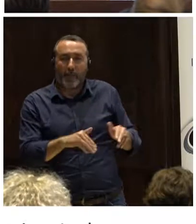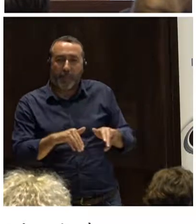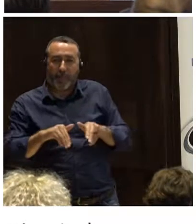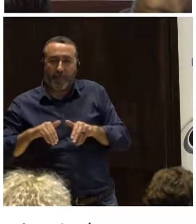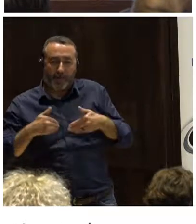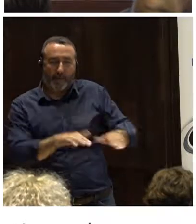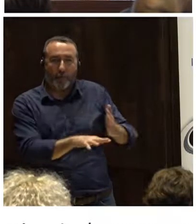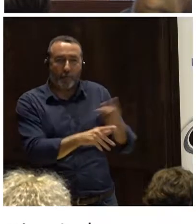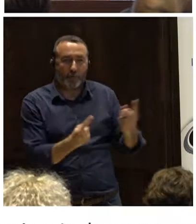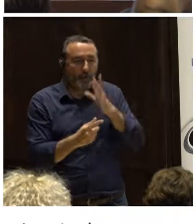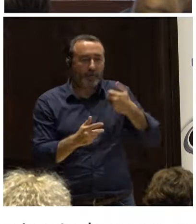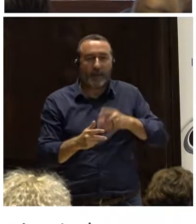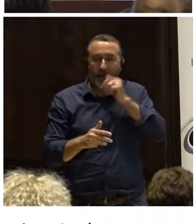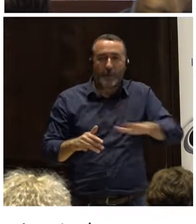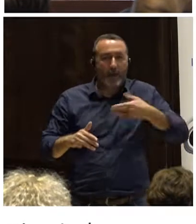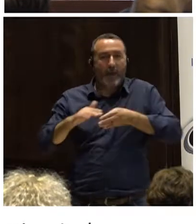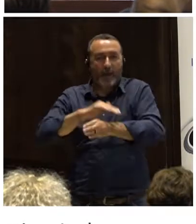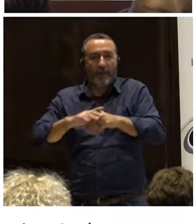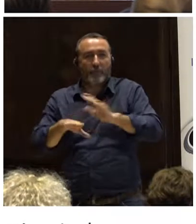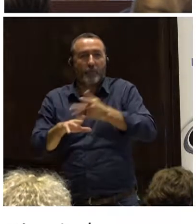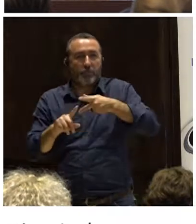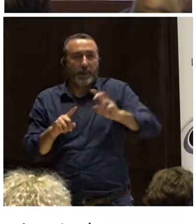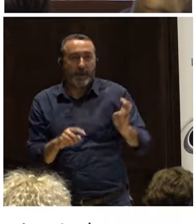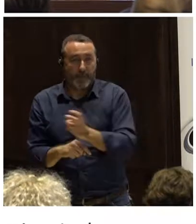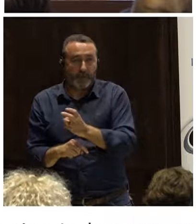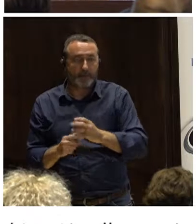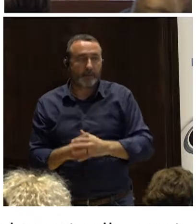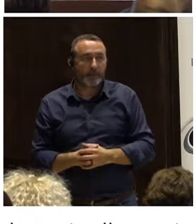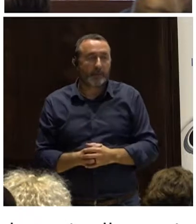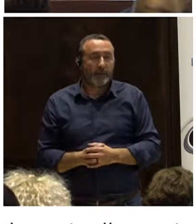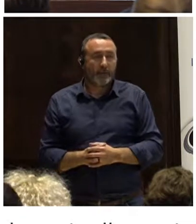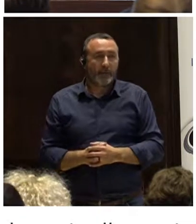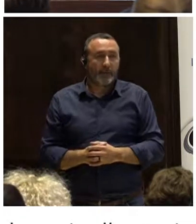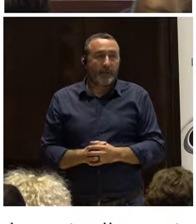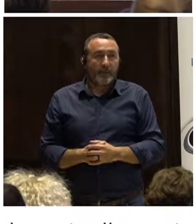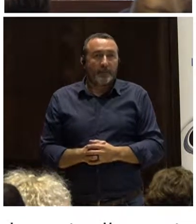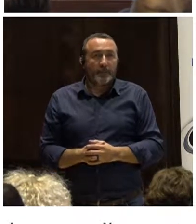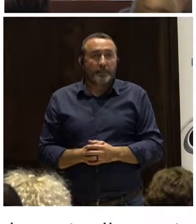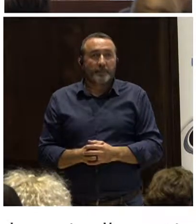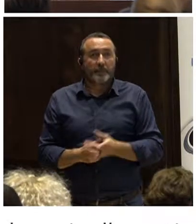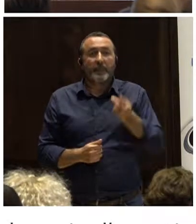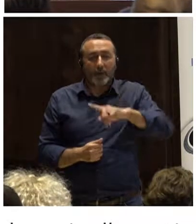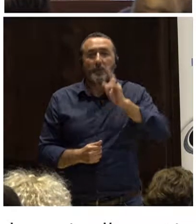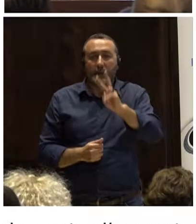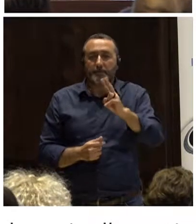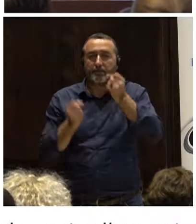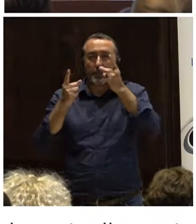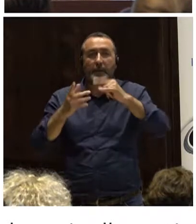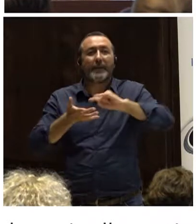see. But we also saw that the technology had some limits, and I'll talk about those later though.